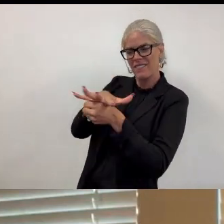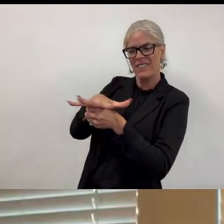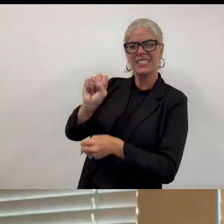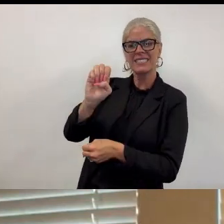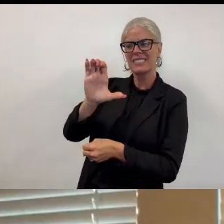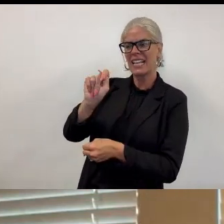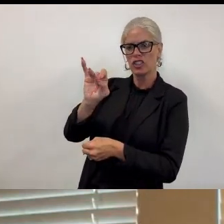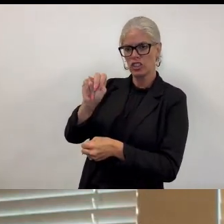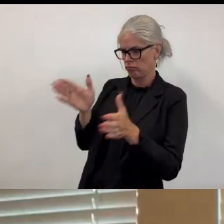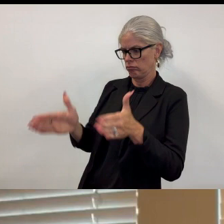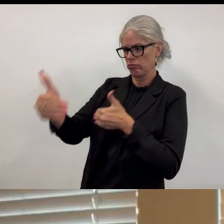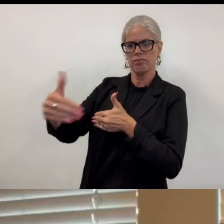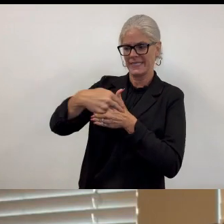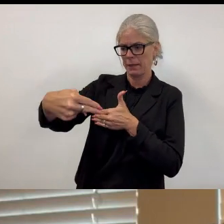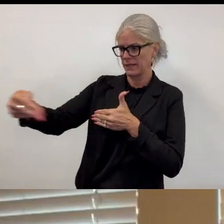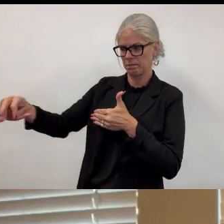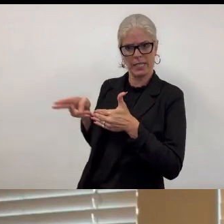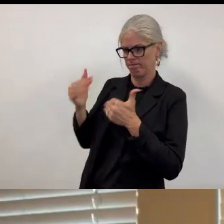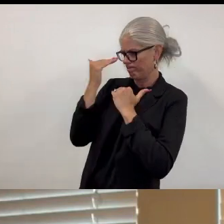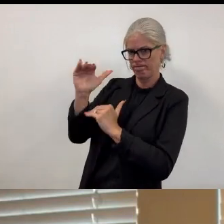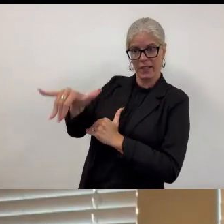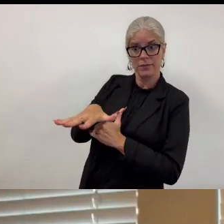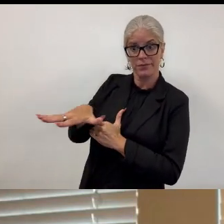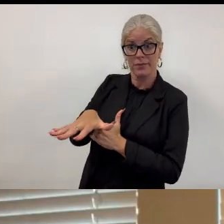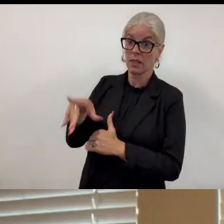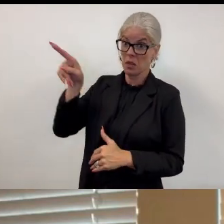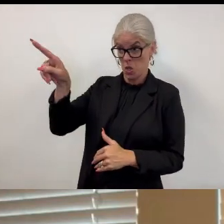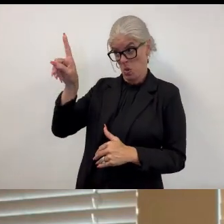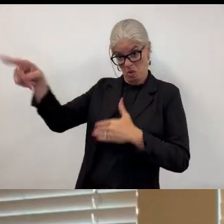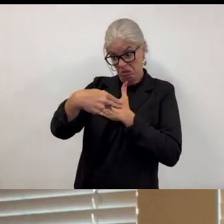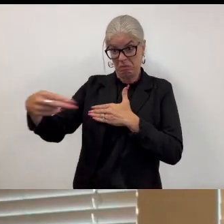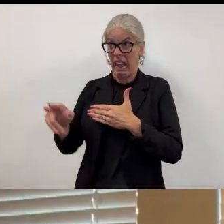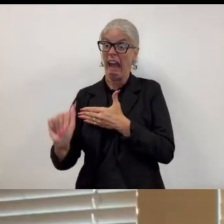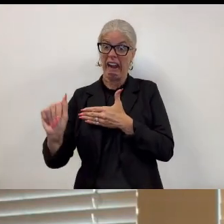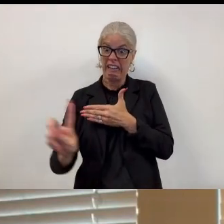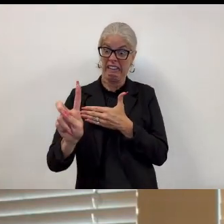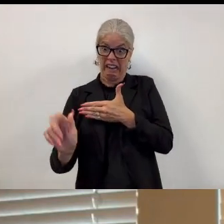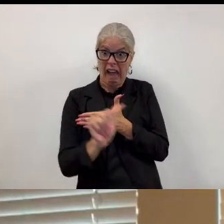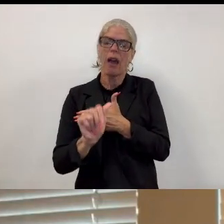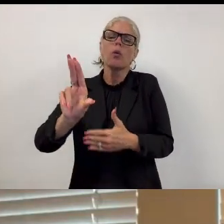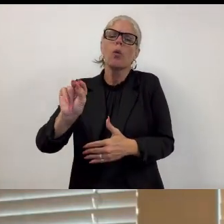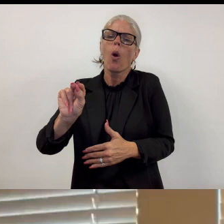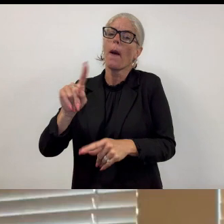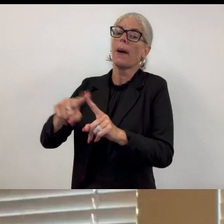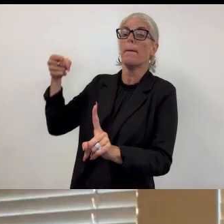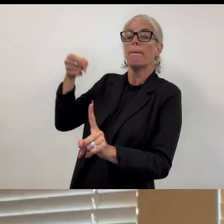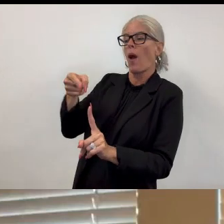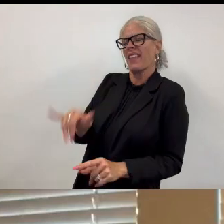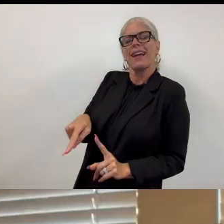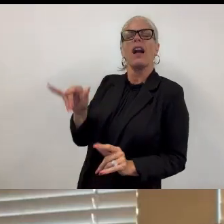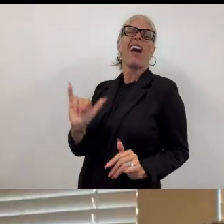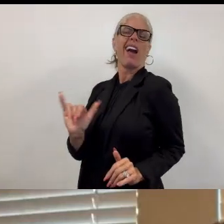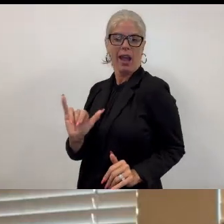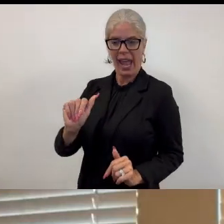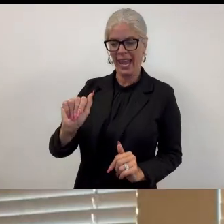specific section in the venue to be taped off. That they don't put ADA on it, but I